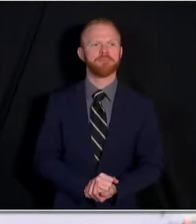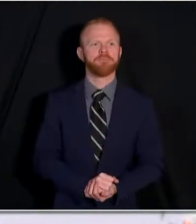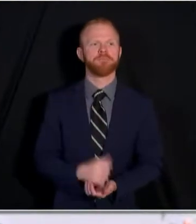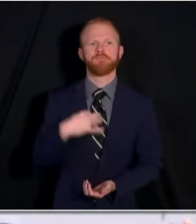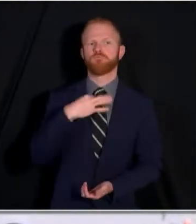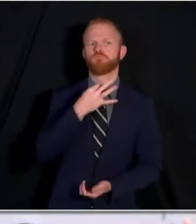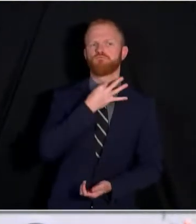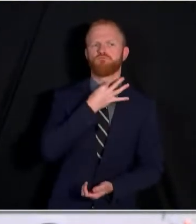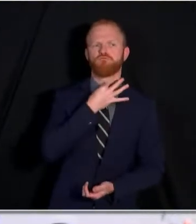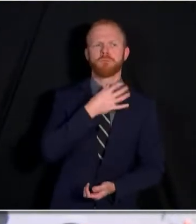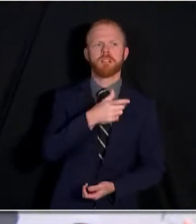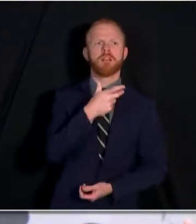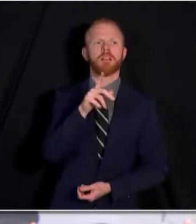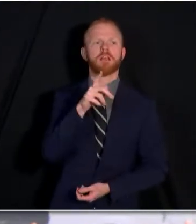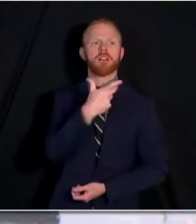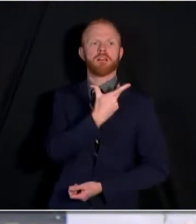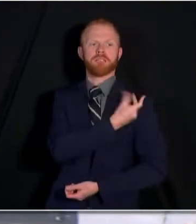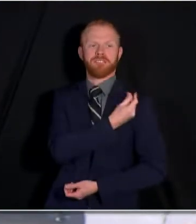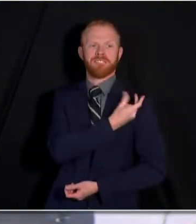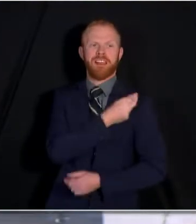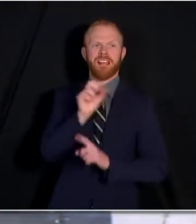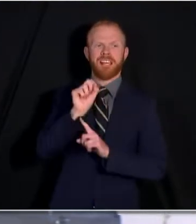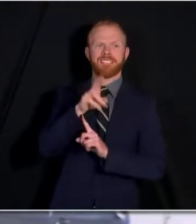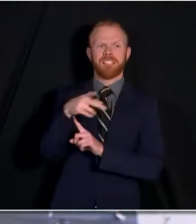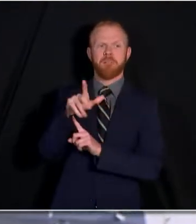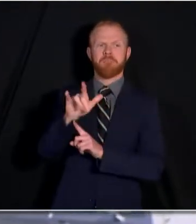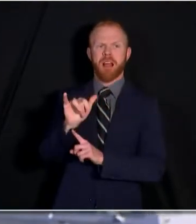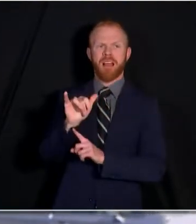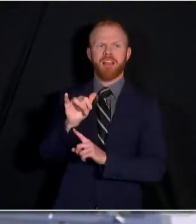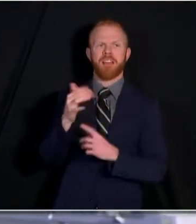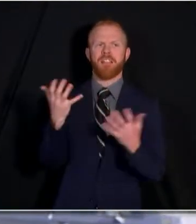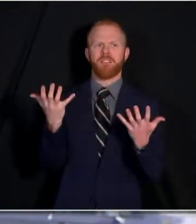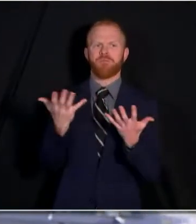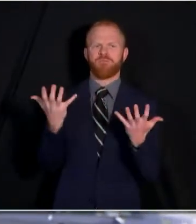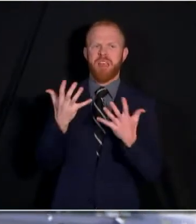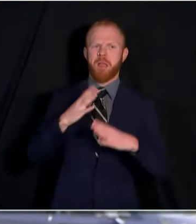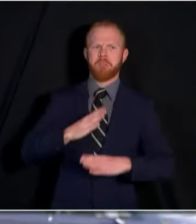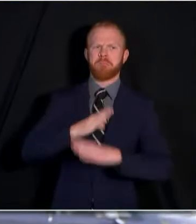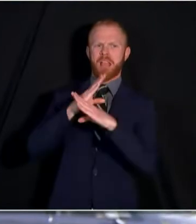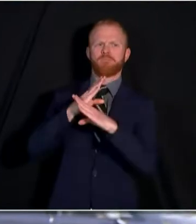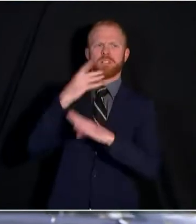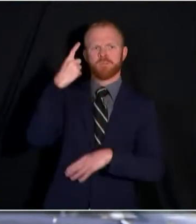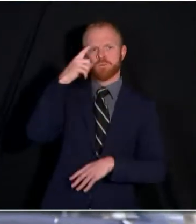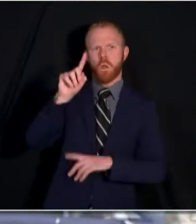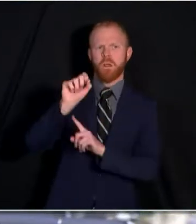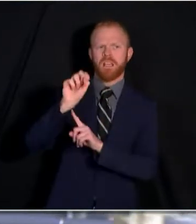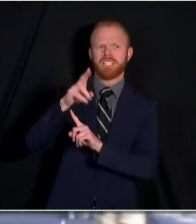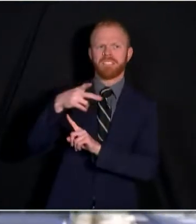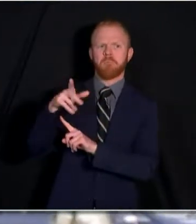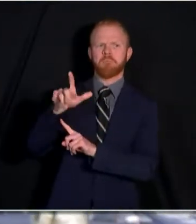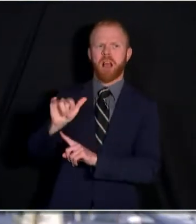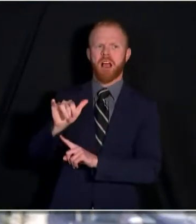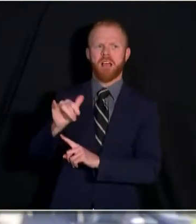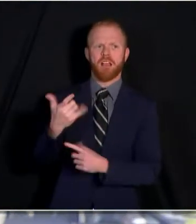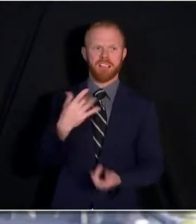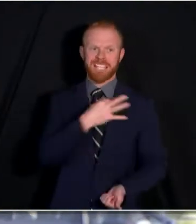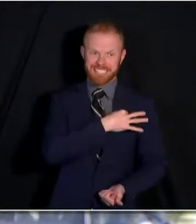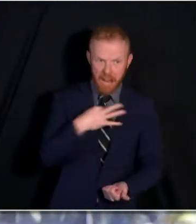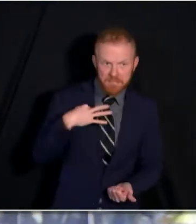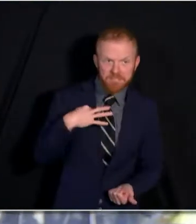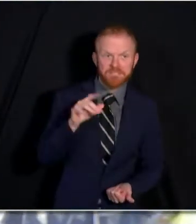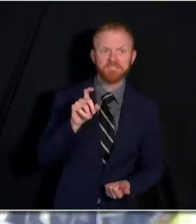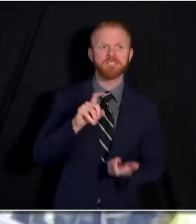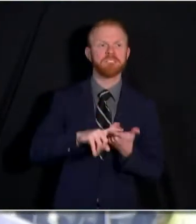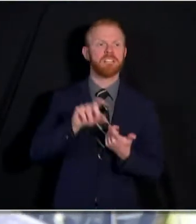some of the specific barriers are to increasing vaccine supply across the country. If it's staffing, supply,